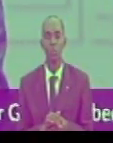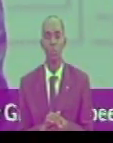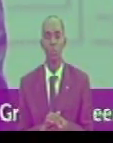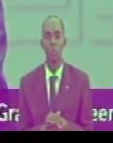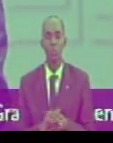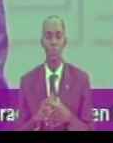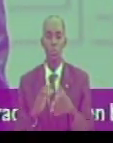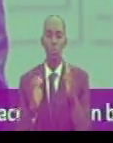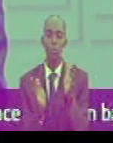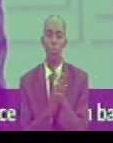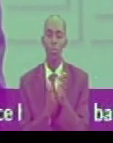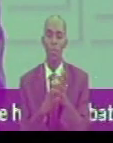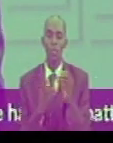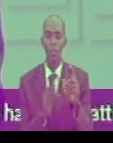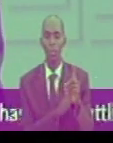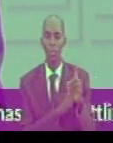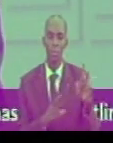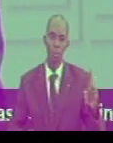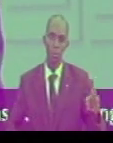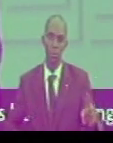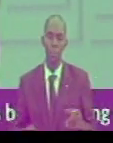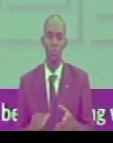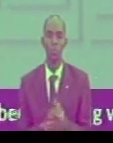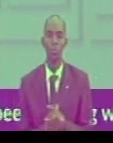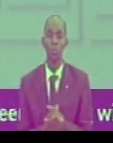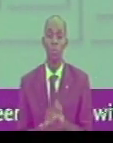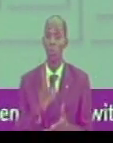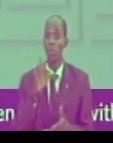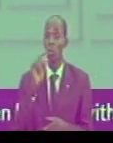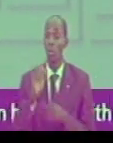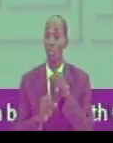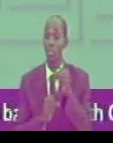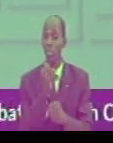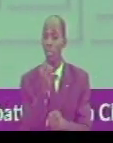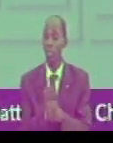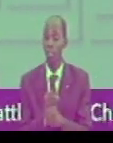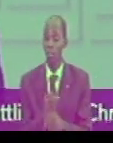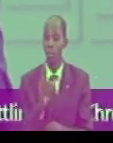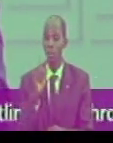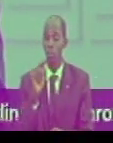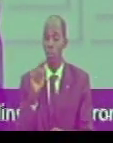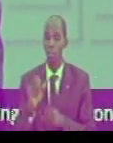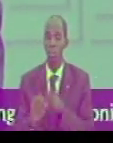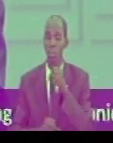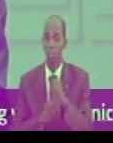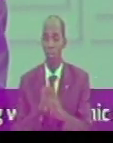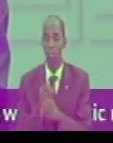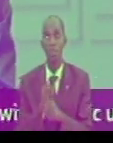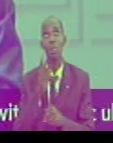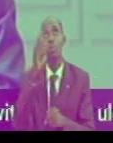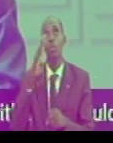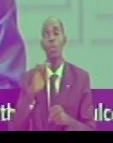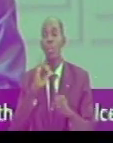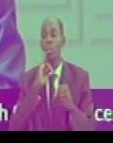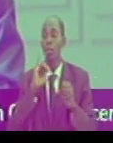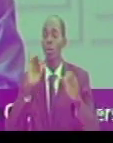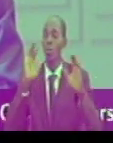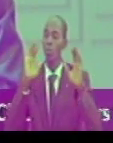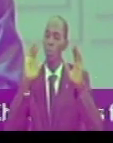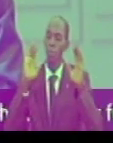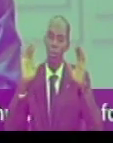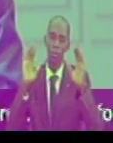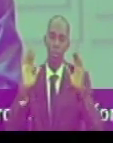Solid years. God is wonderful. I said God is wonderful. We are going to listen to more testimonies online now.